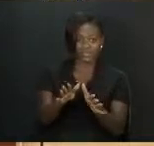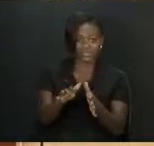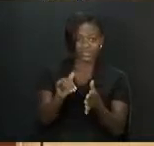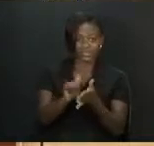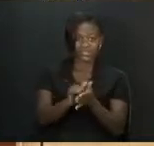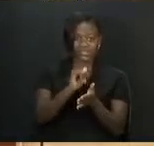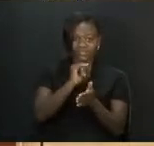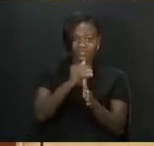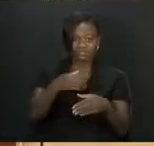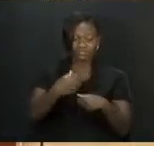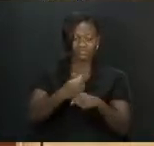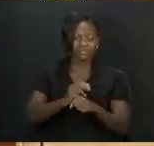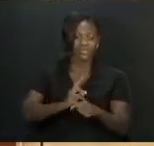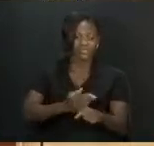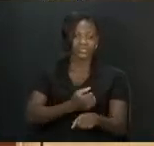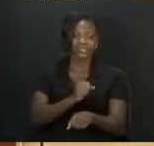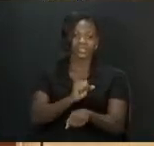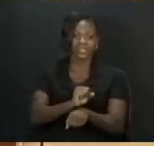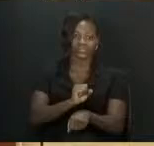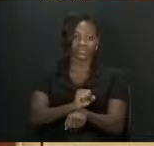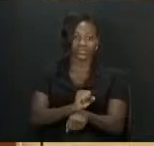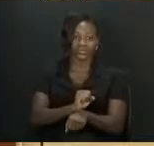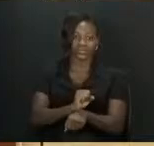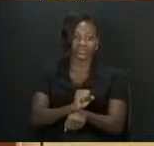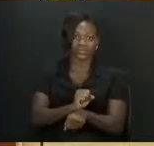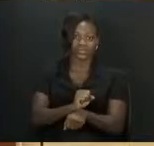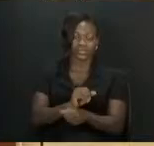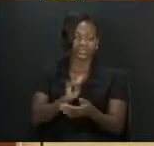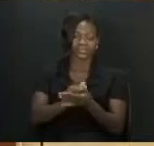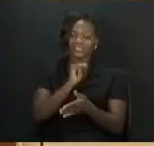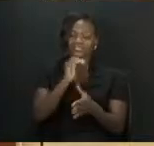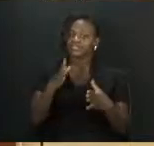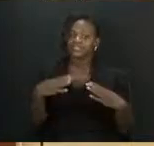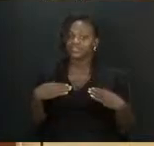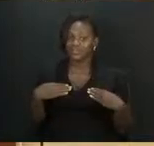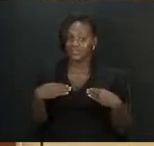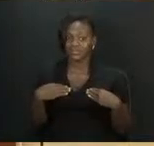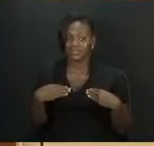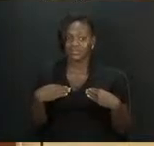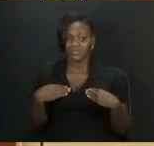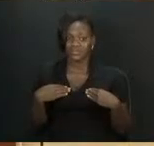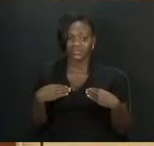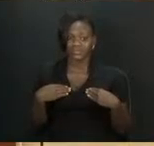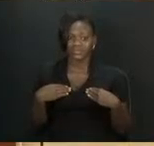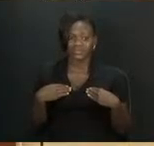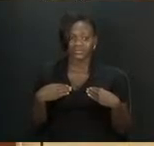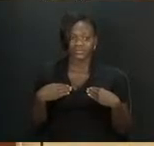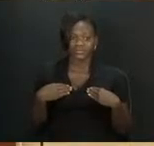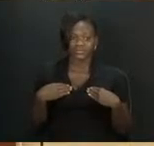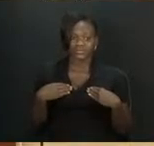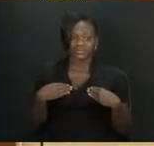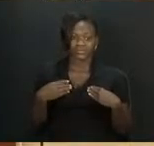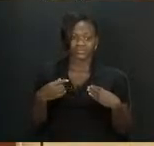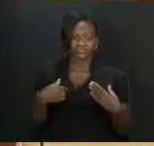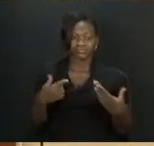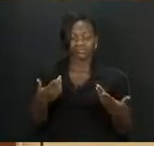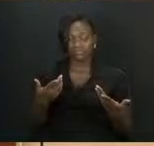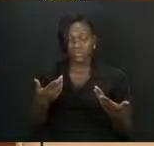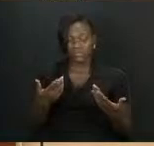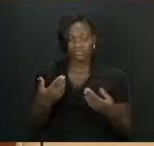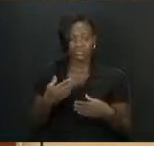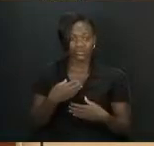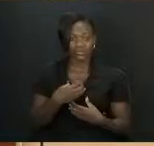its oversight. It's unacceptable. Because I wish leadership,